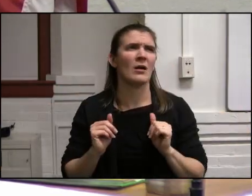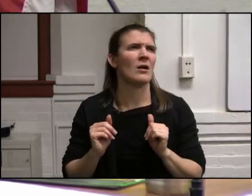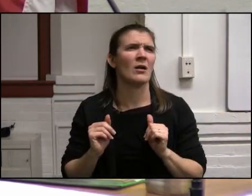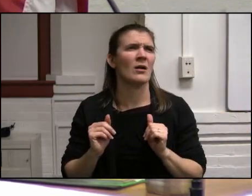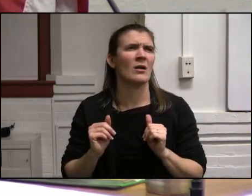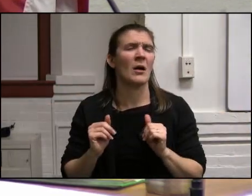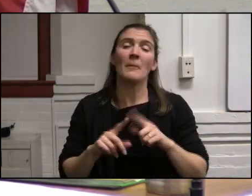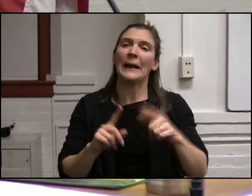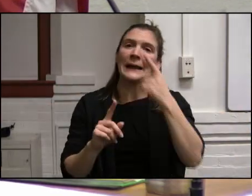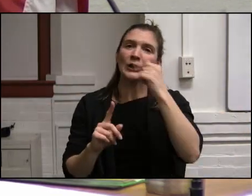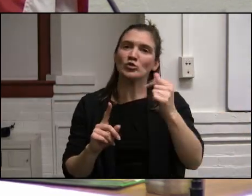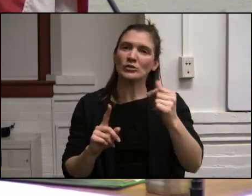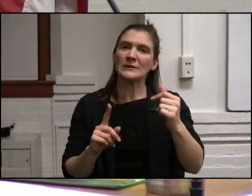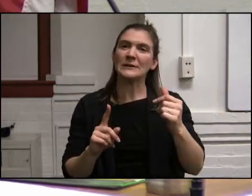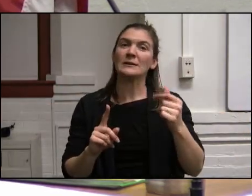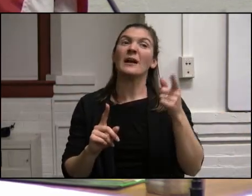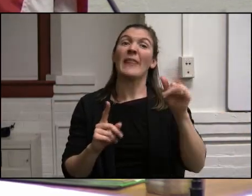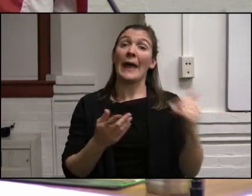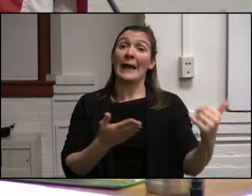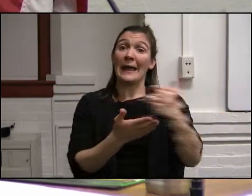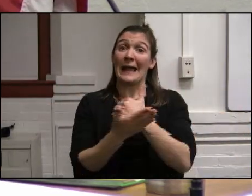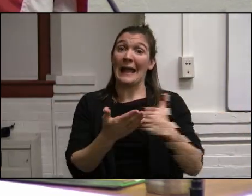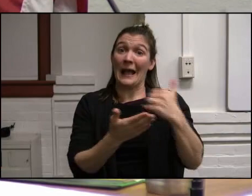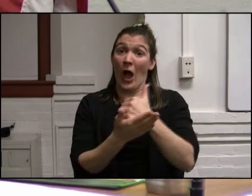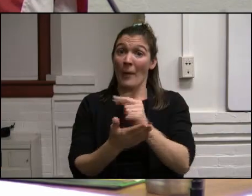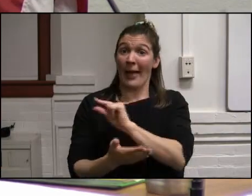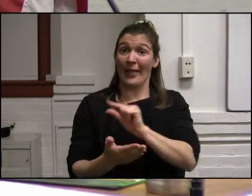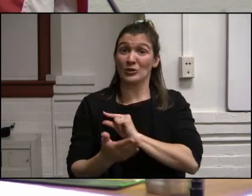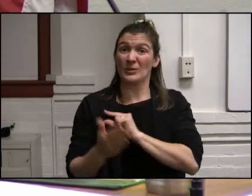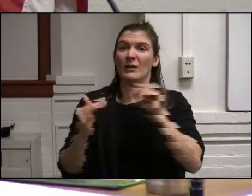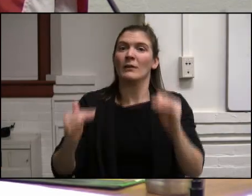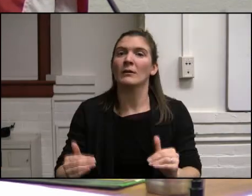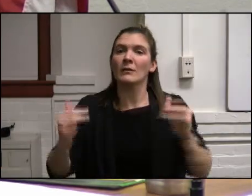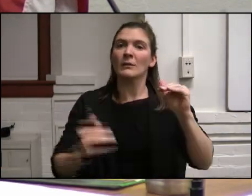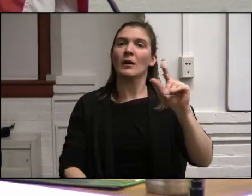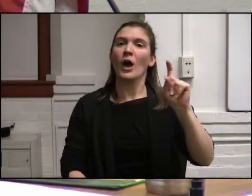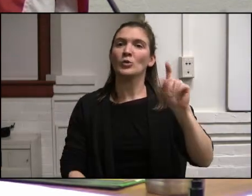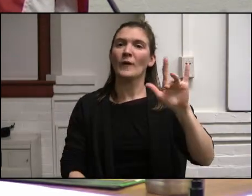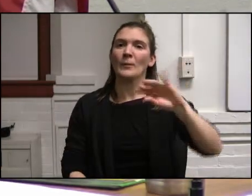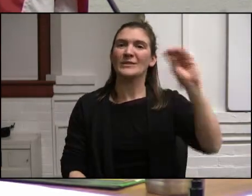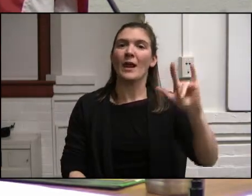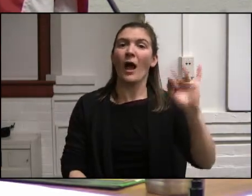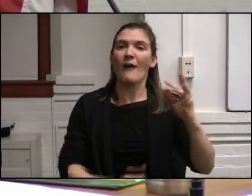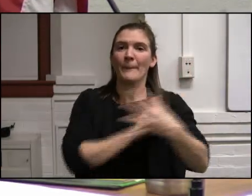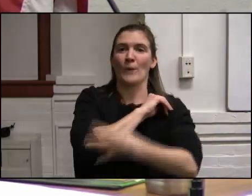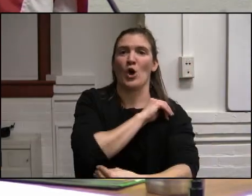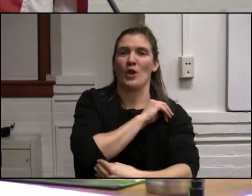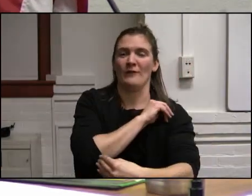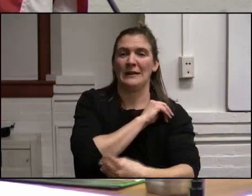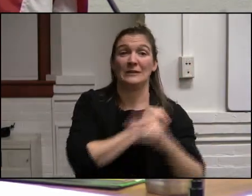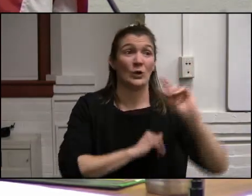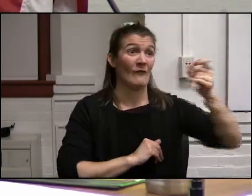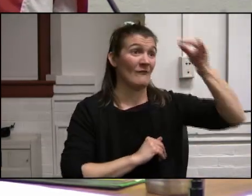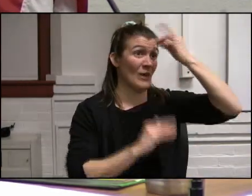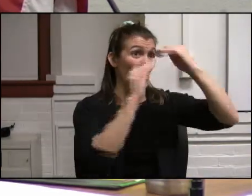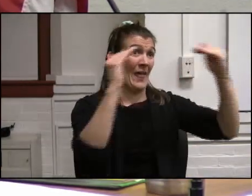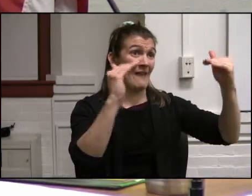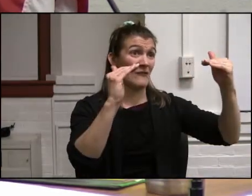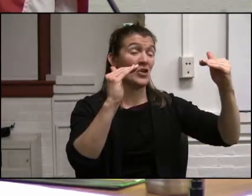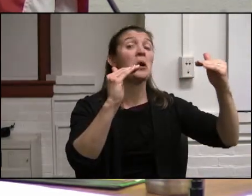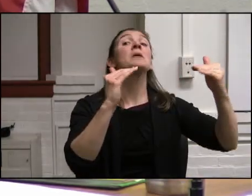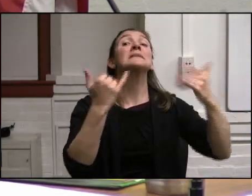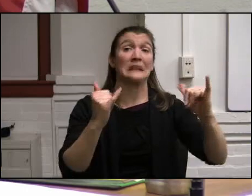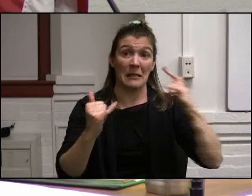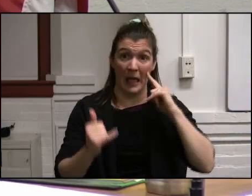things that's unique about it is that they raise the income level to, I think it's 125% of poverty. A family could have an income up to $70,000 and